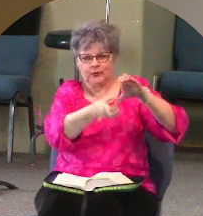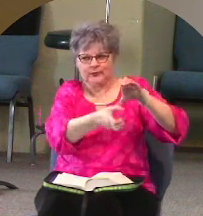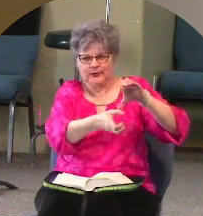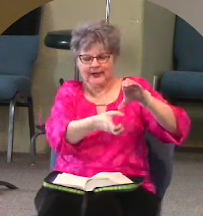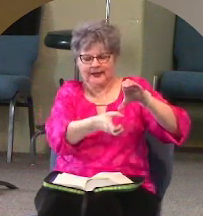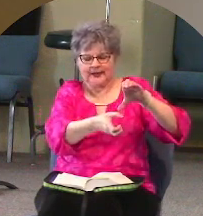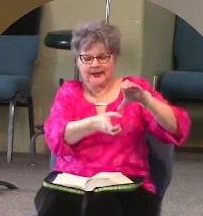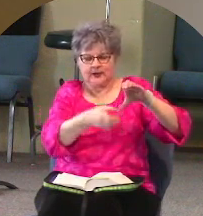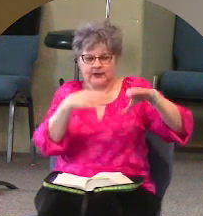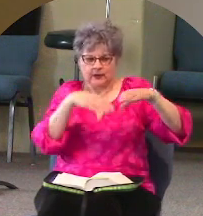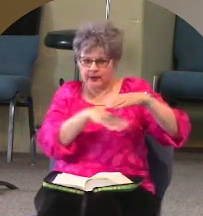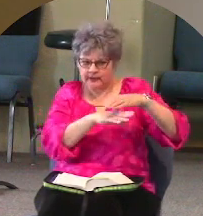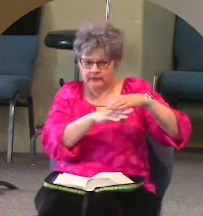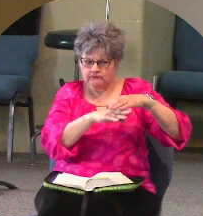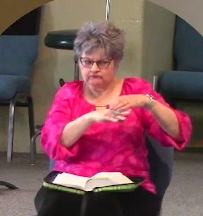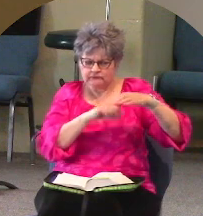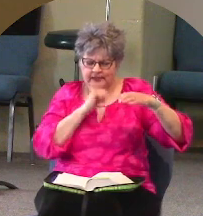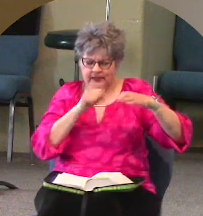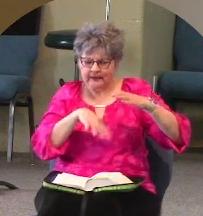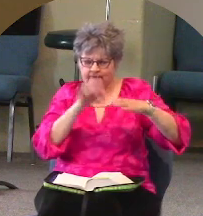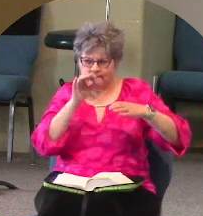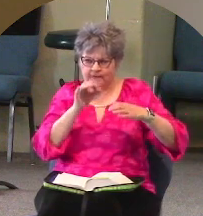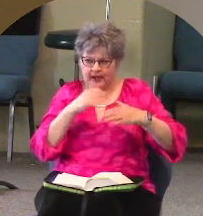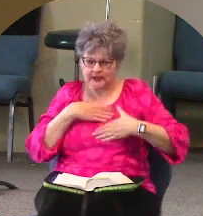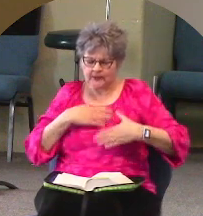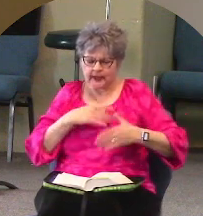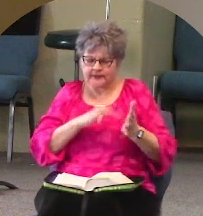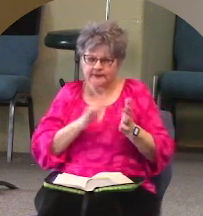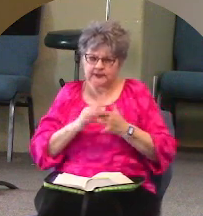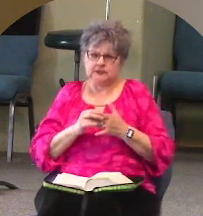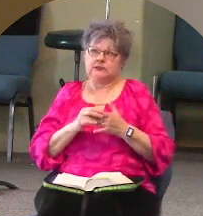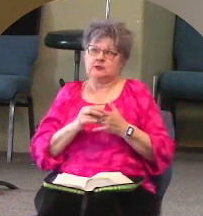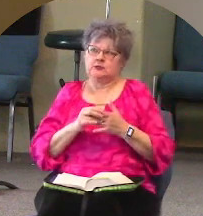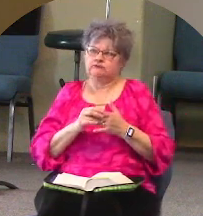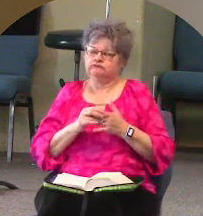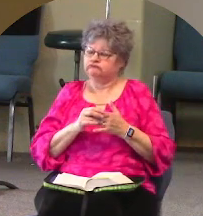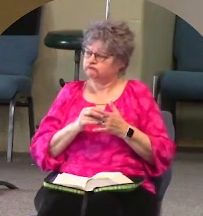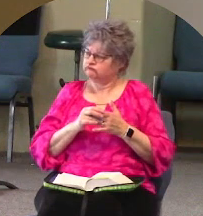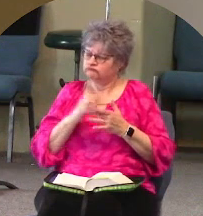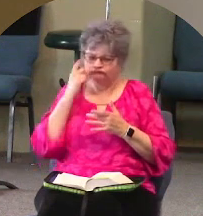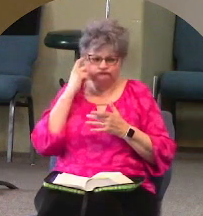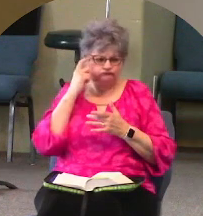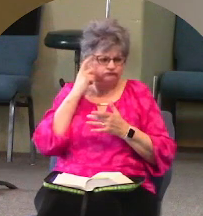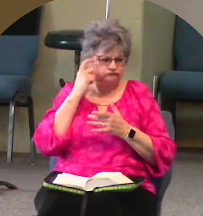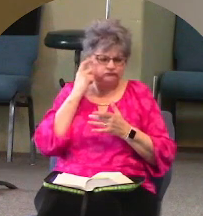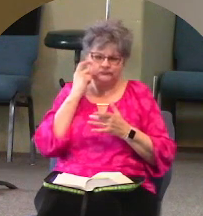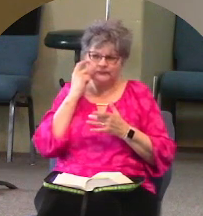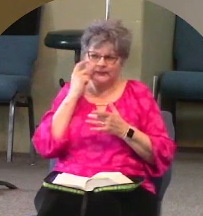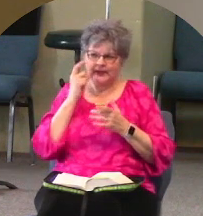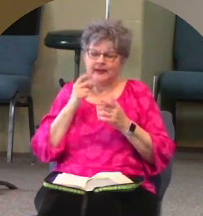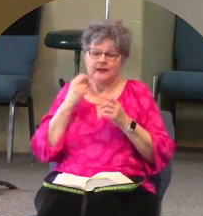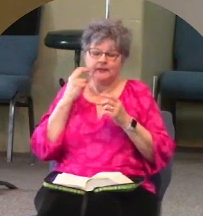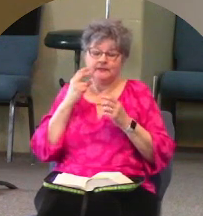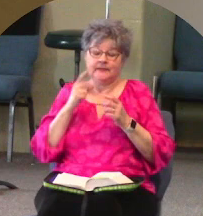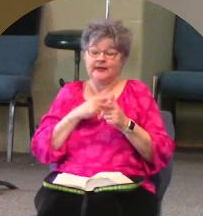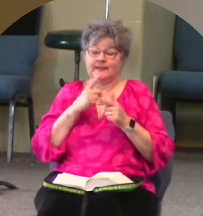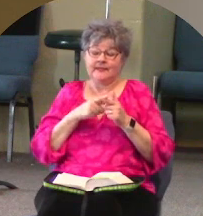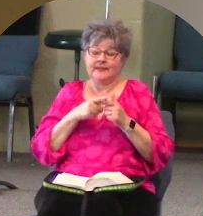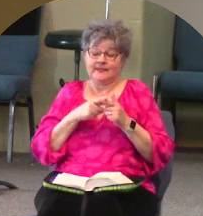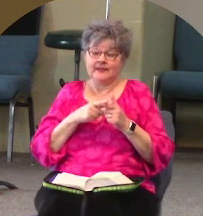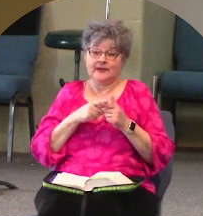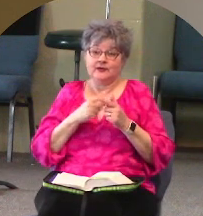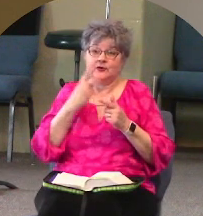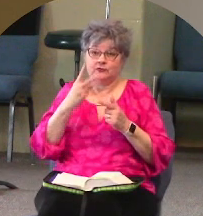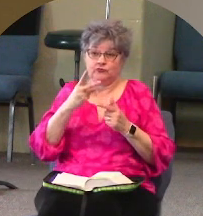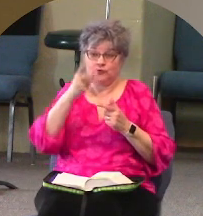Jesus. While they were perplexed, behold, two men suddenly appeared, suddenly stood